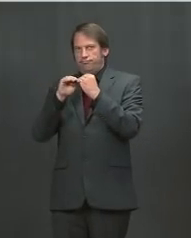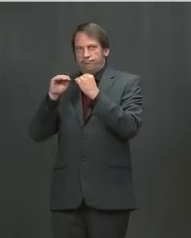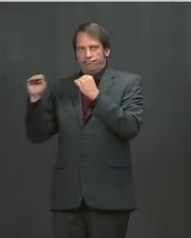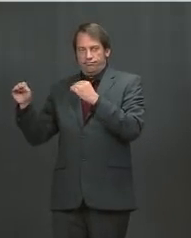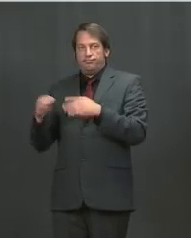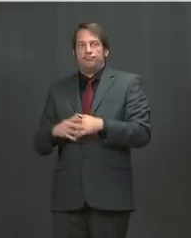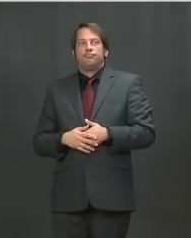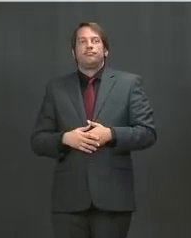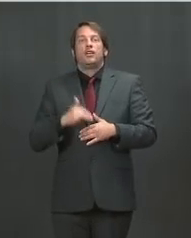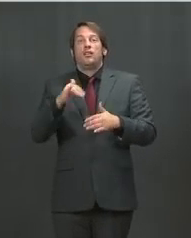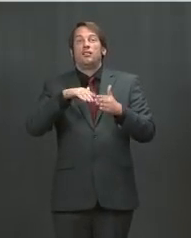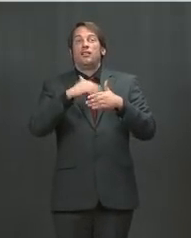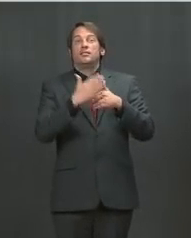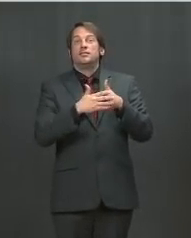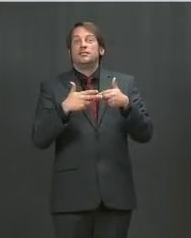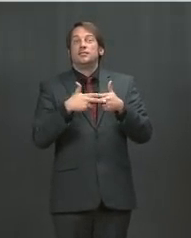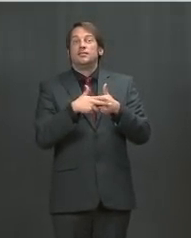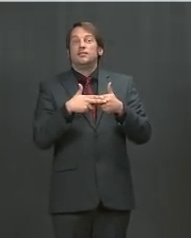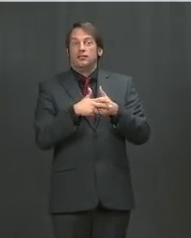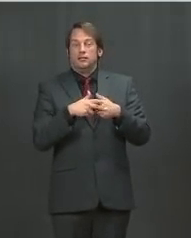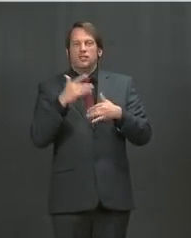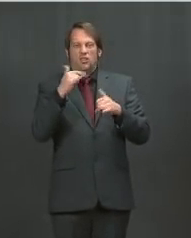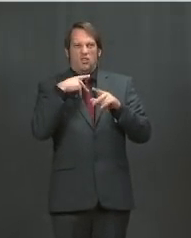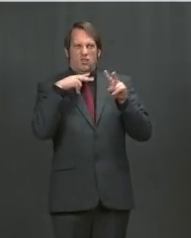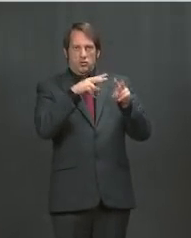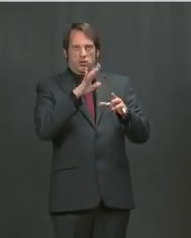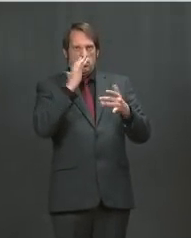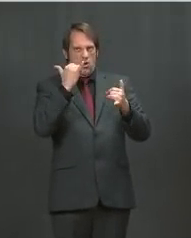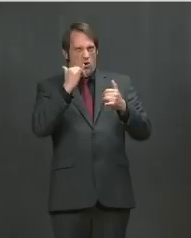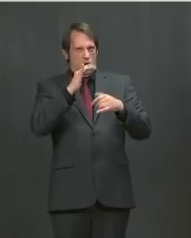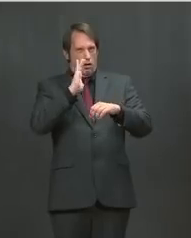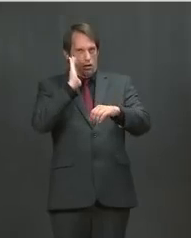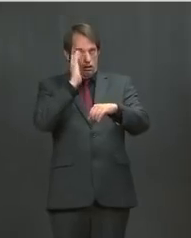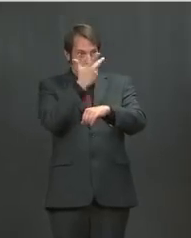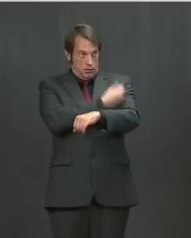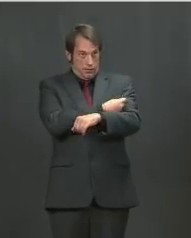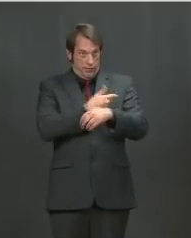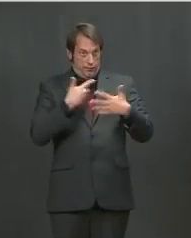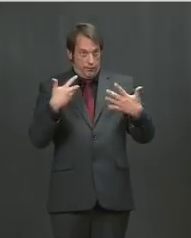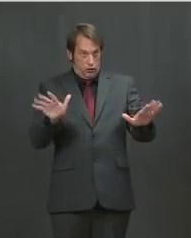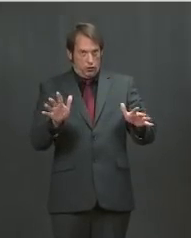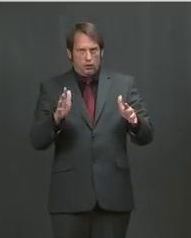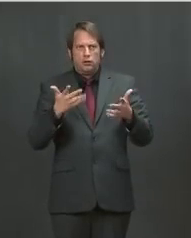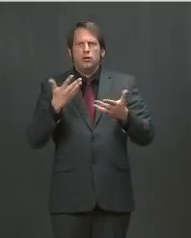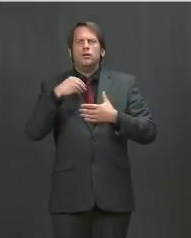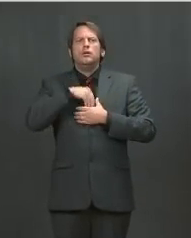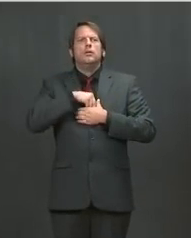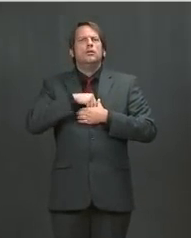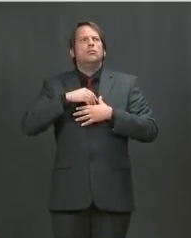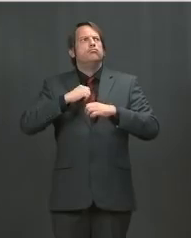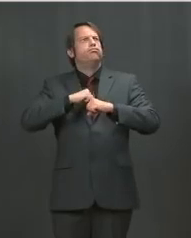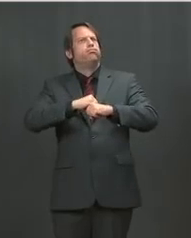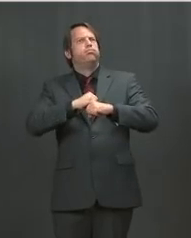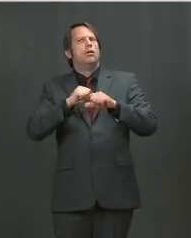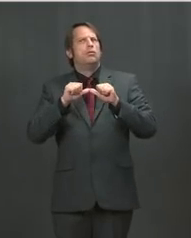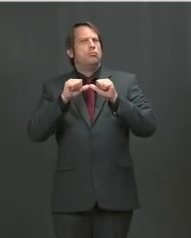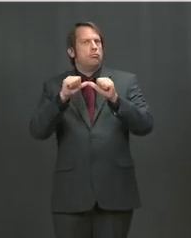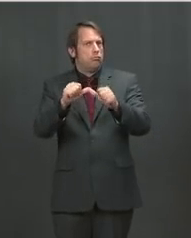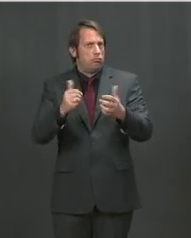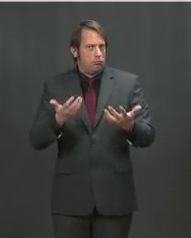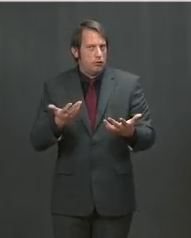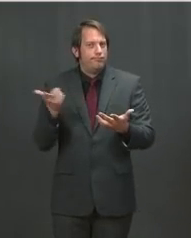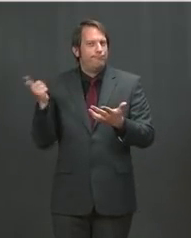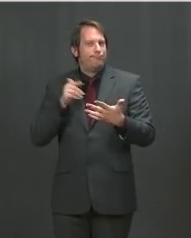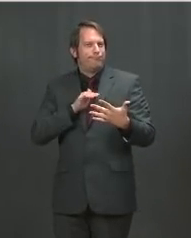important post-vaccination durability of immunity. Next slide. One representative study,